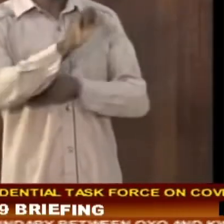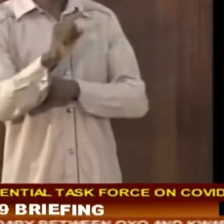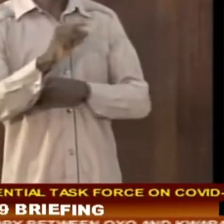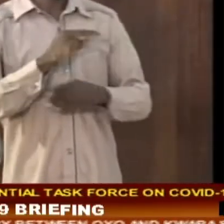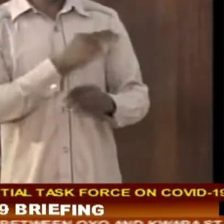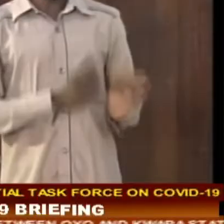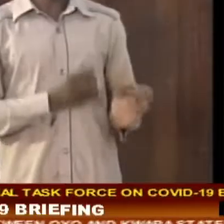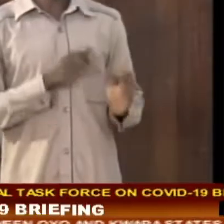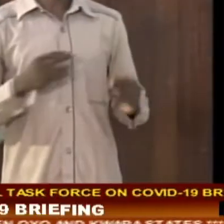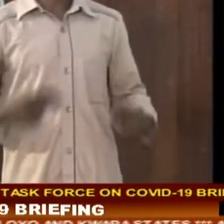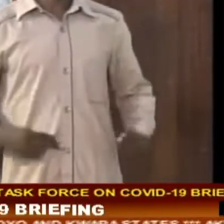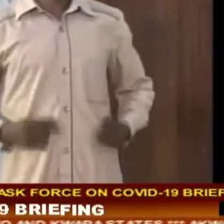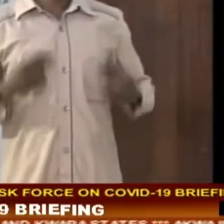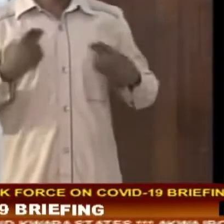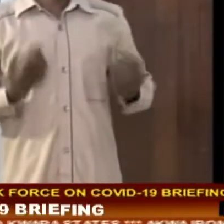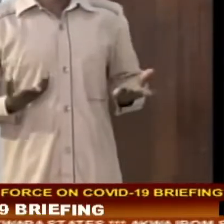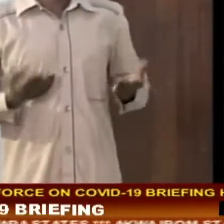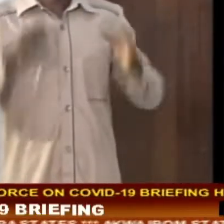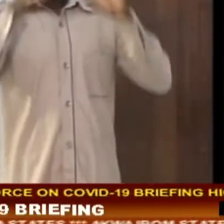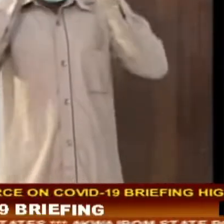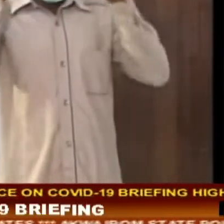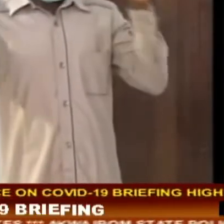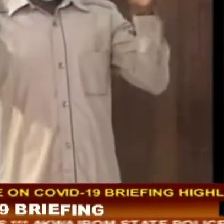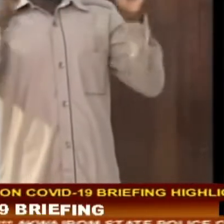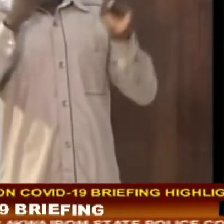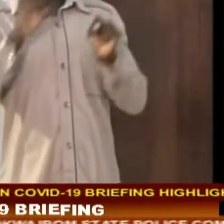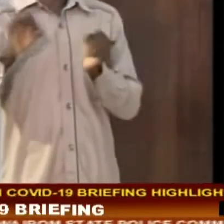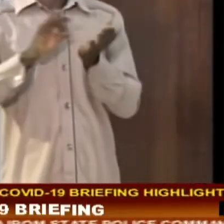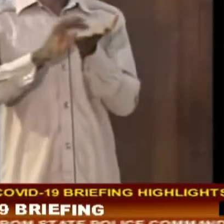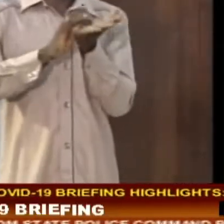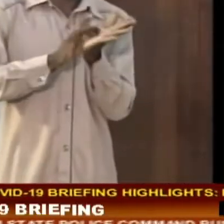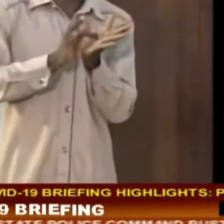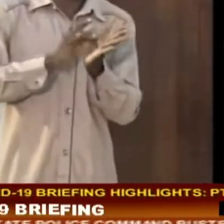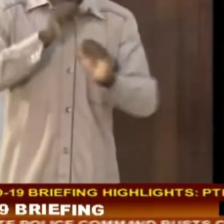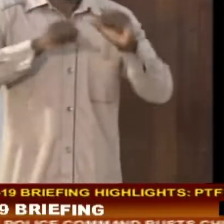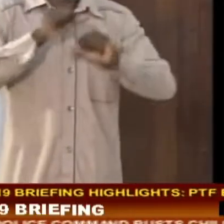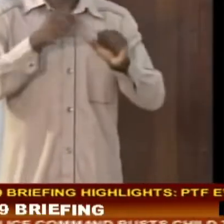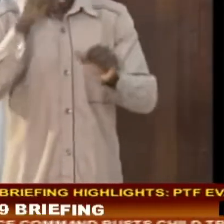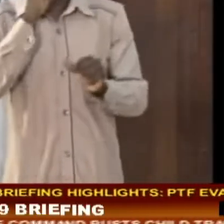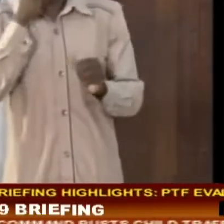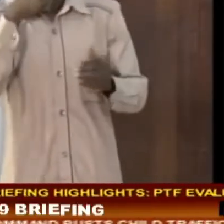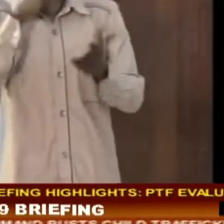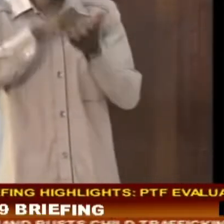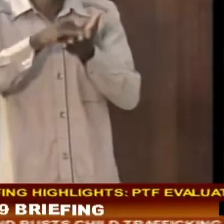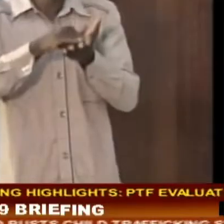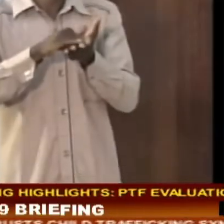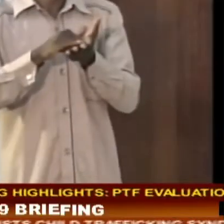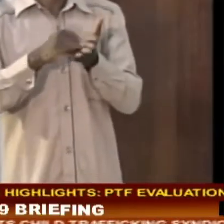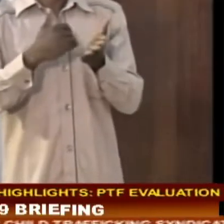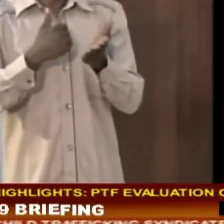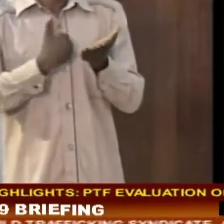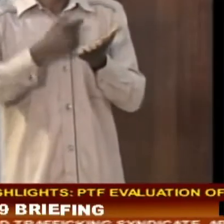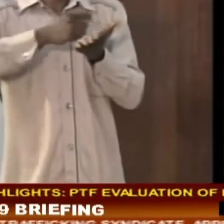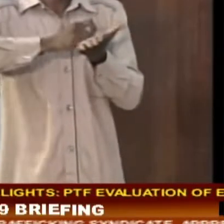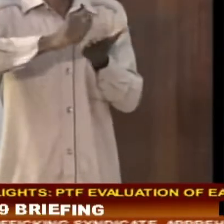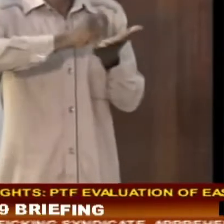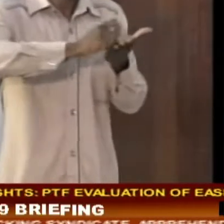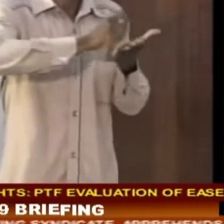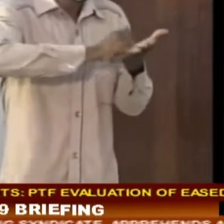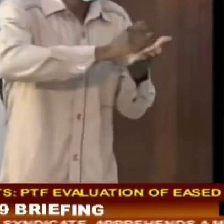Health well um the president of the pharmaceutical Association of Nigeria says he has actually written several